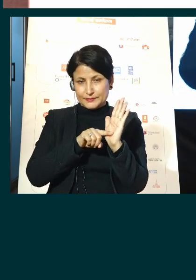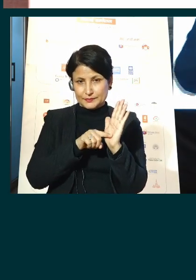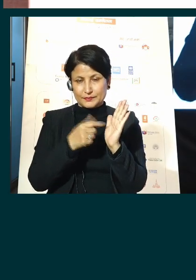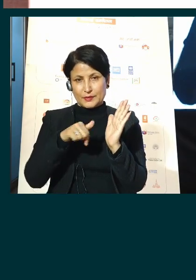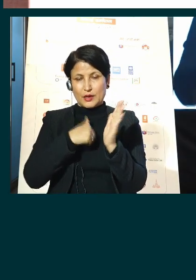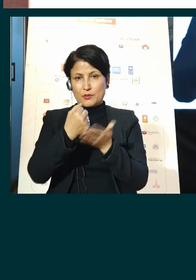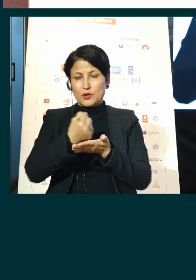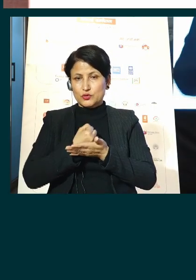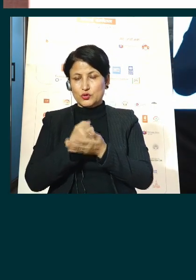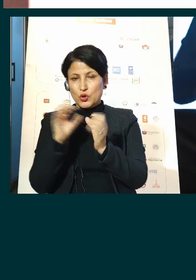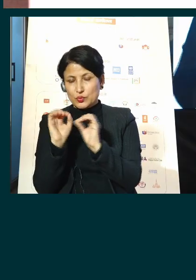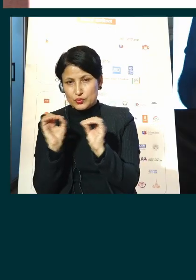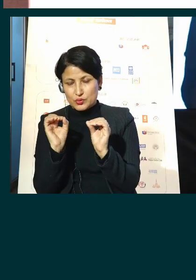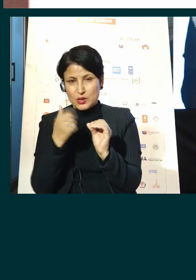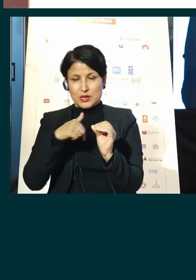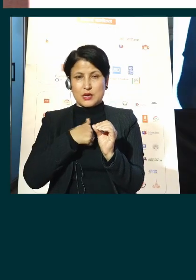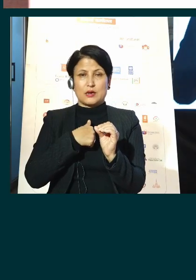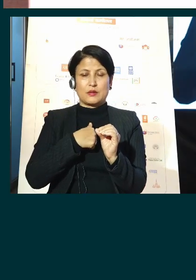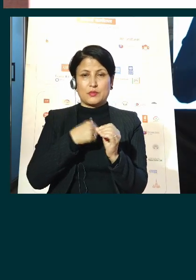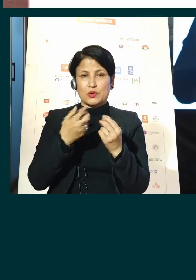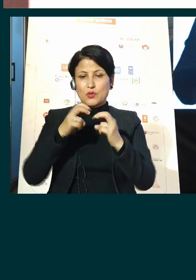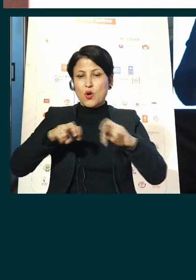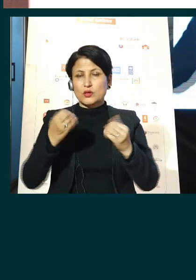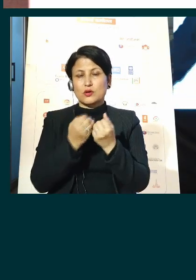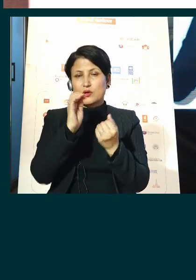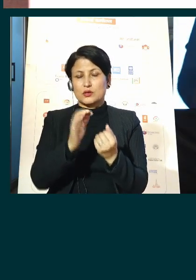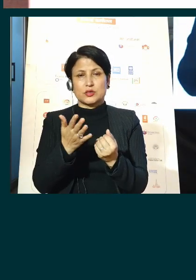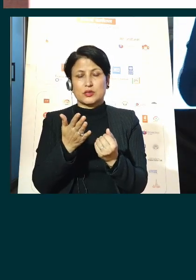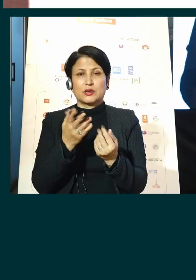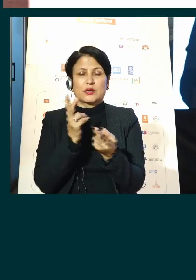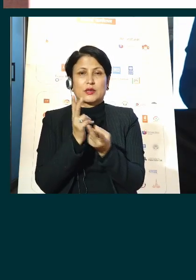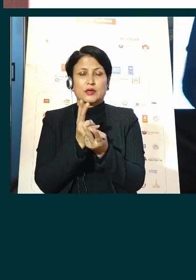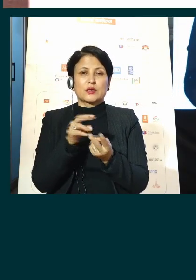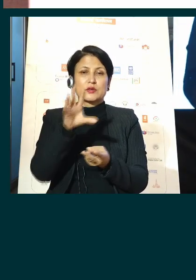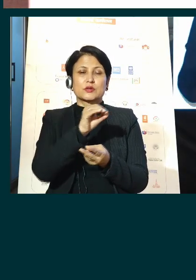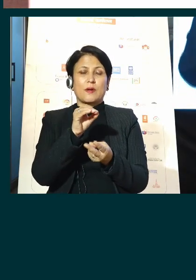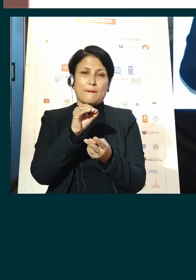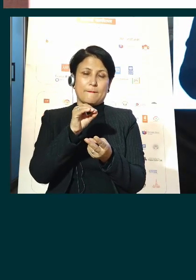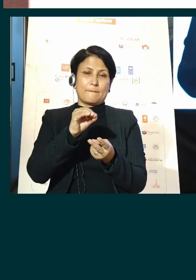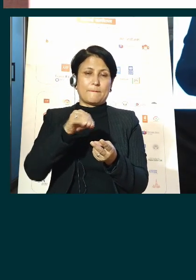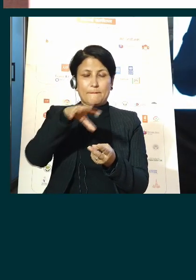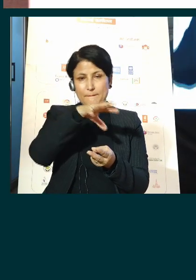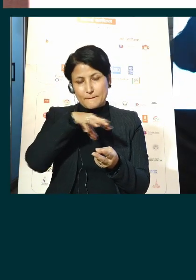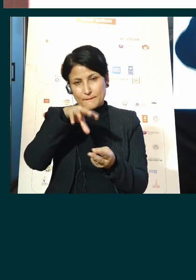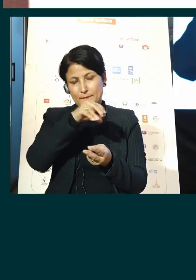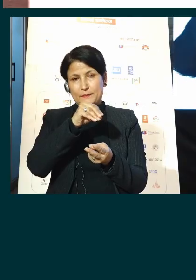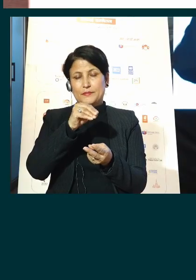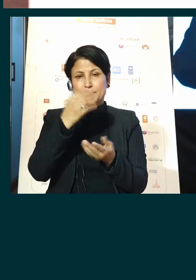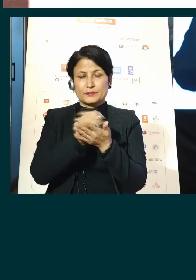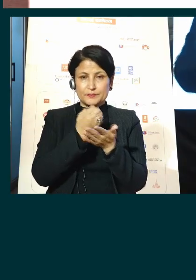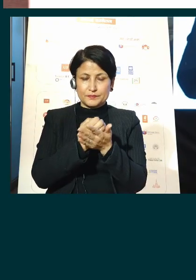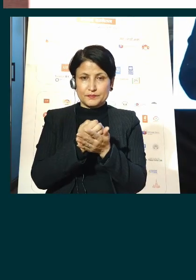that you did with our team. So thank you to all of them, as well as the communities in Bajura and Acham that supported this